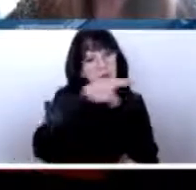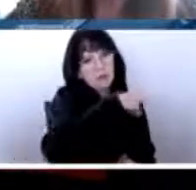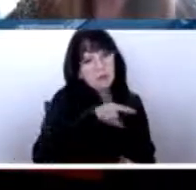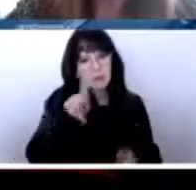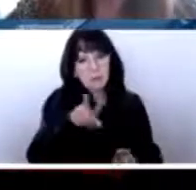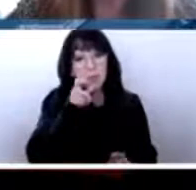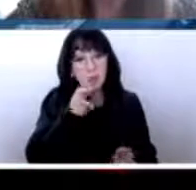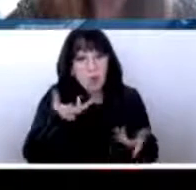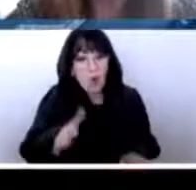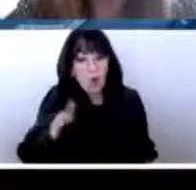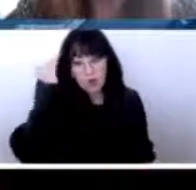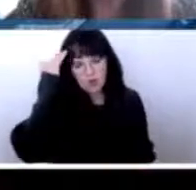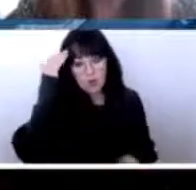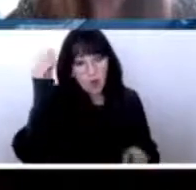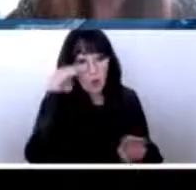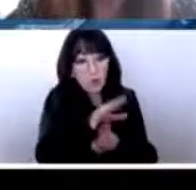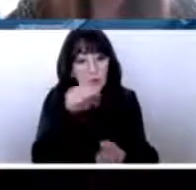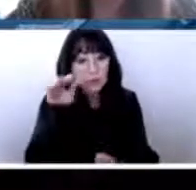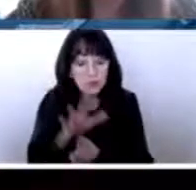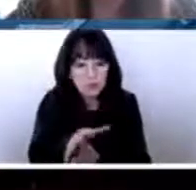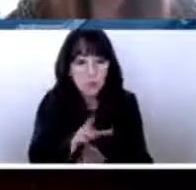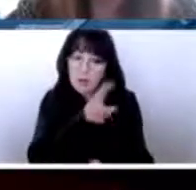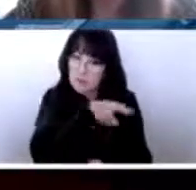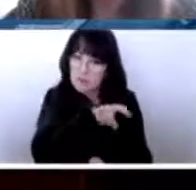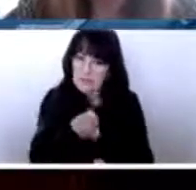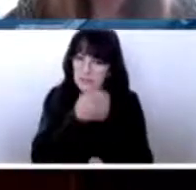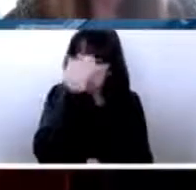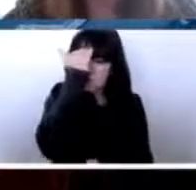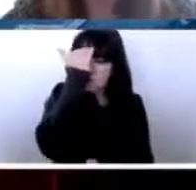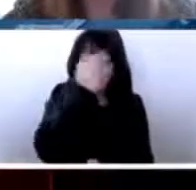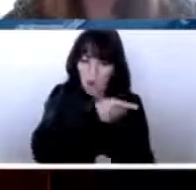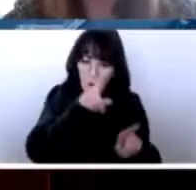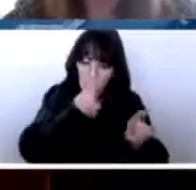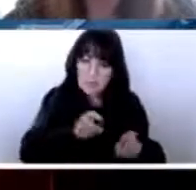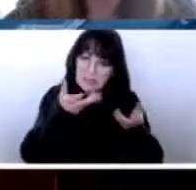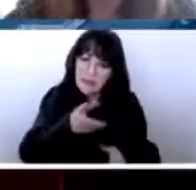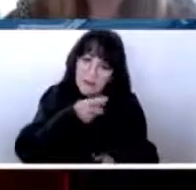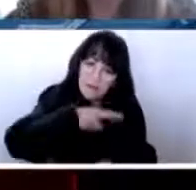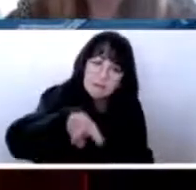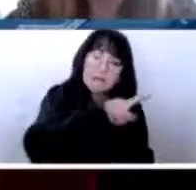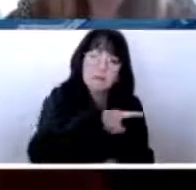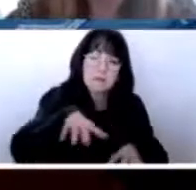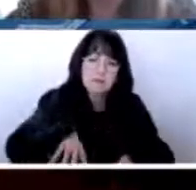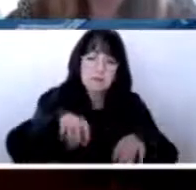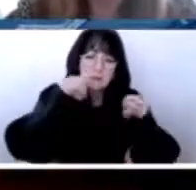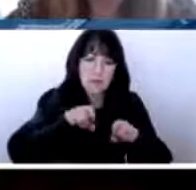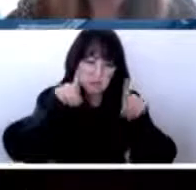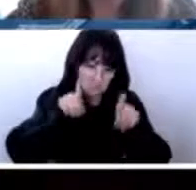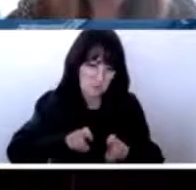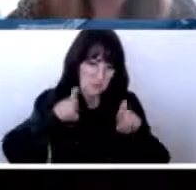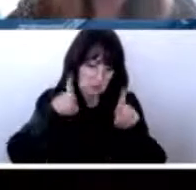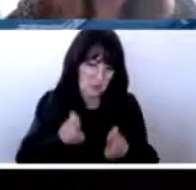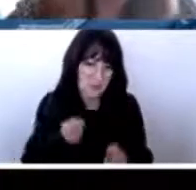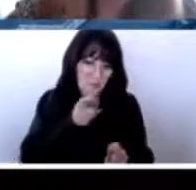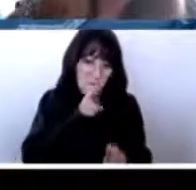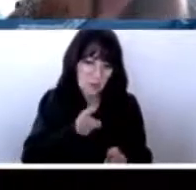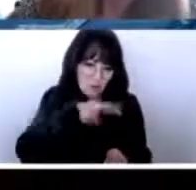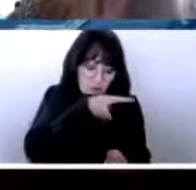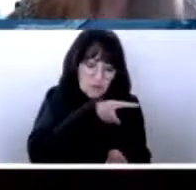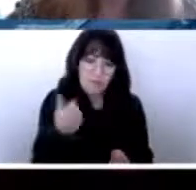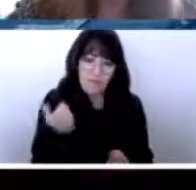who may benefit from some of the medications that are available. We want to make sure that those folks have access to testing.